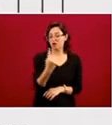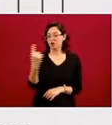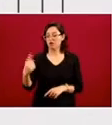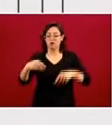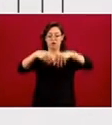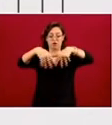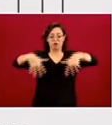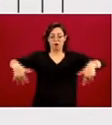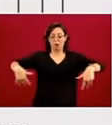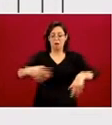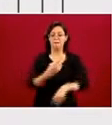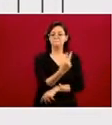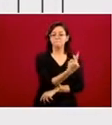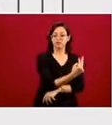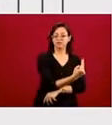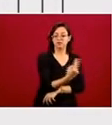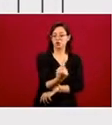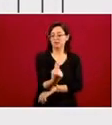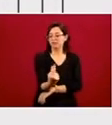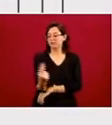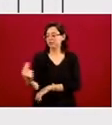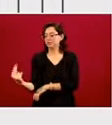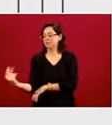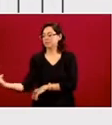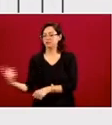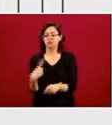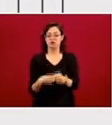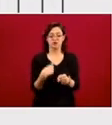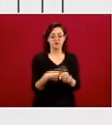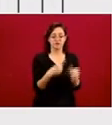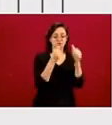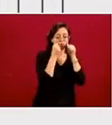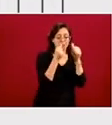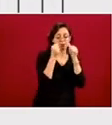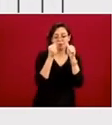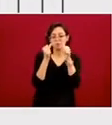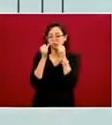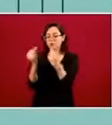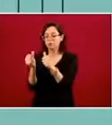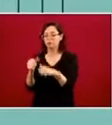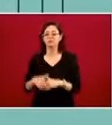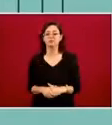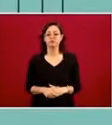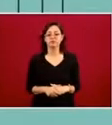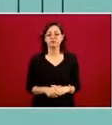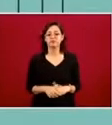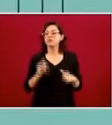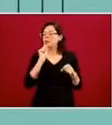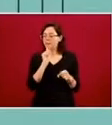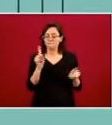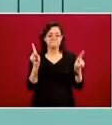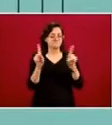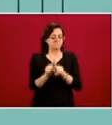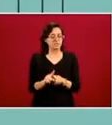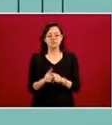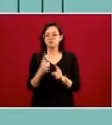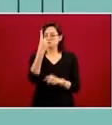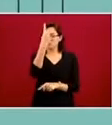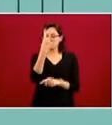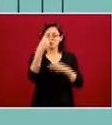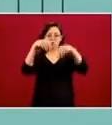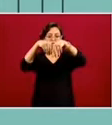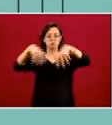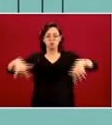regarding COVID-19. In this way, a team could be formed out of a specific team could provide care for